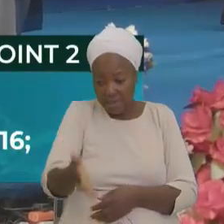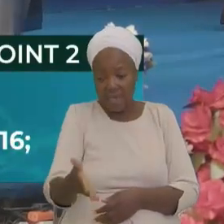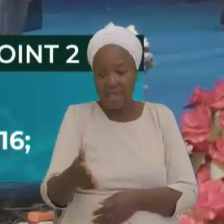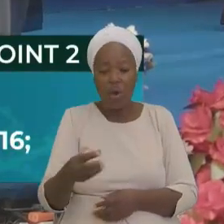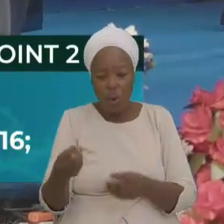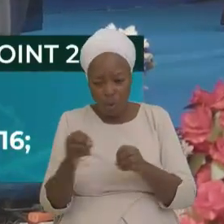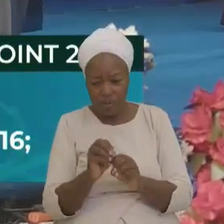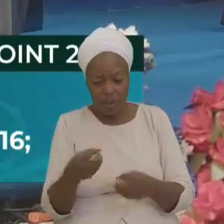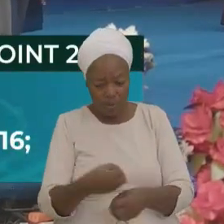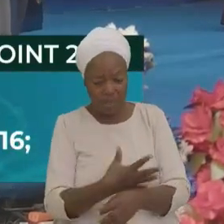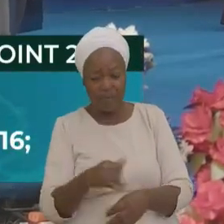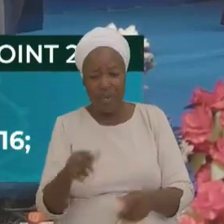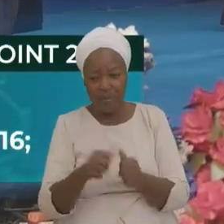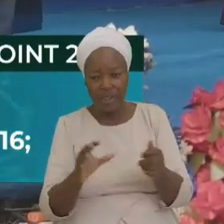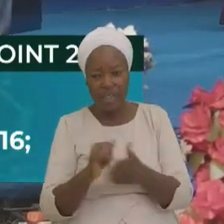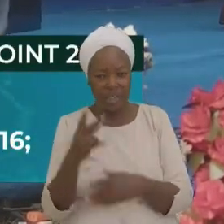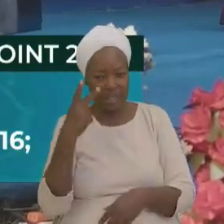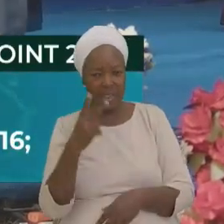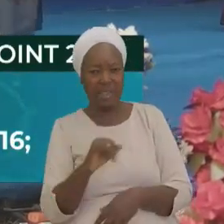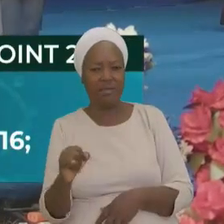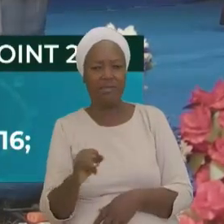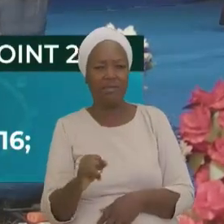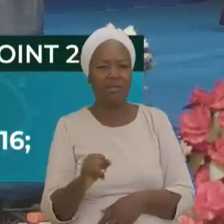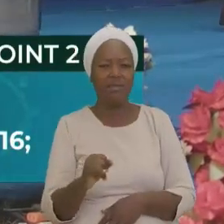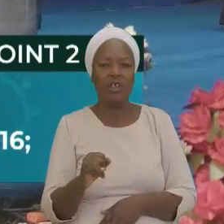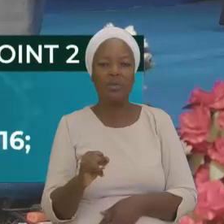observing everything they are saying.